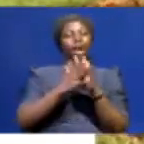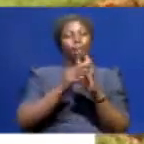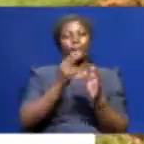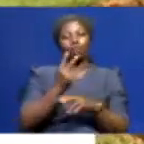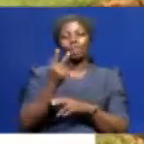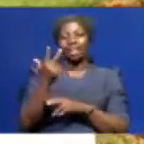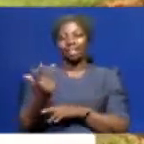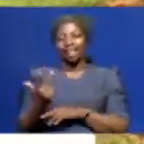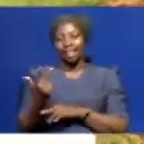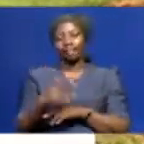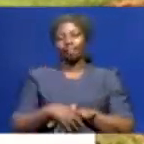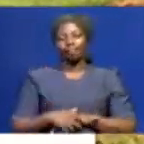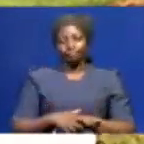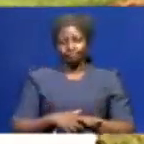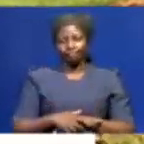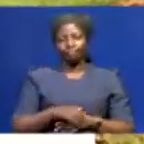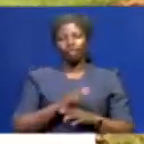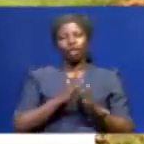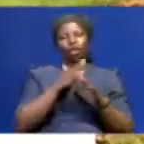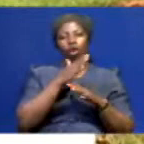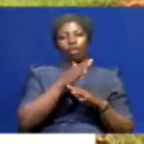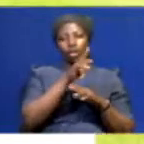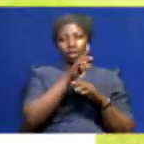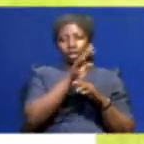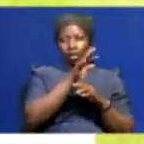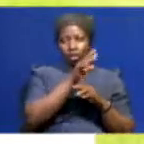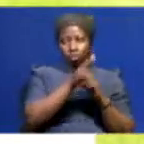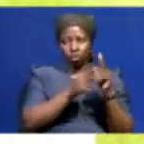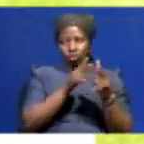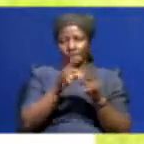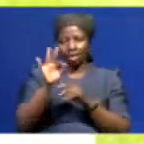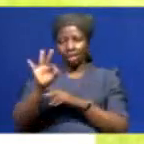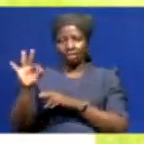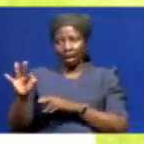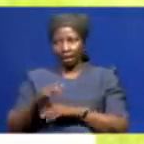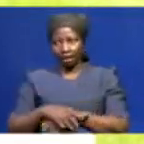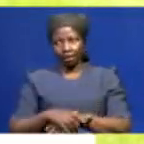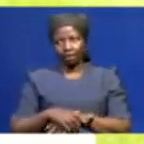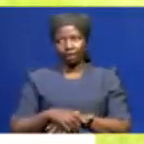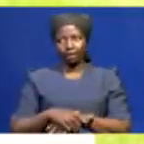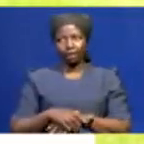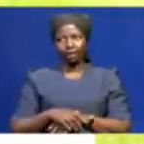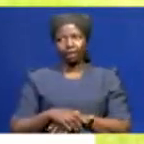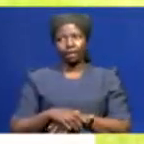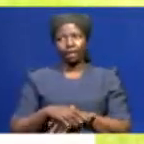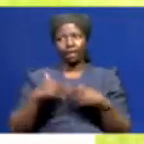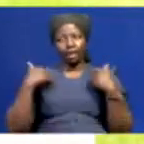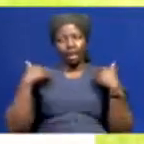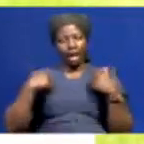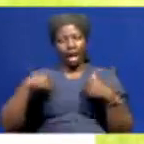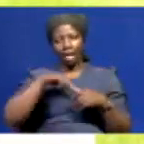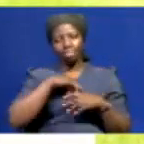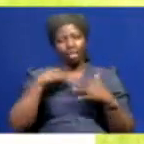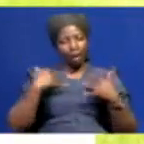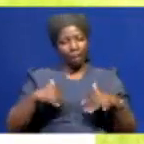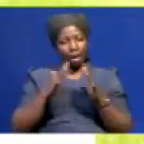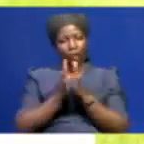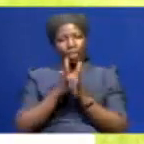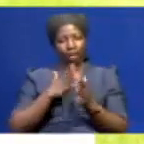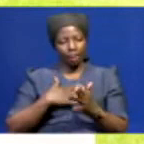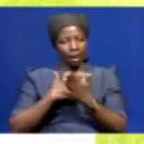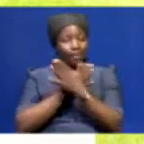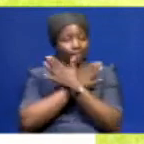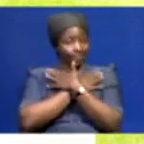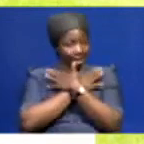with over par 22 and 33 respectively. Good moments is probably playing with my friends.